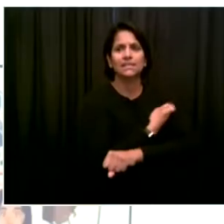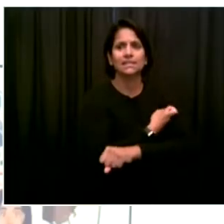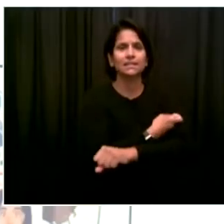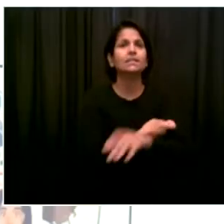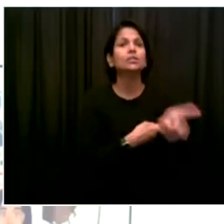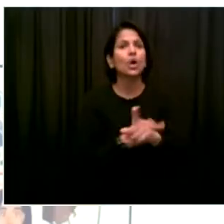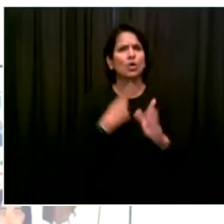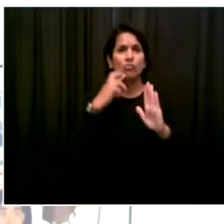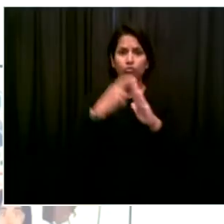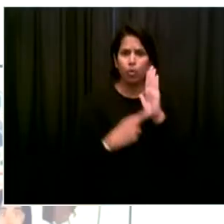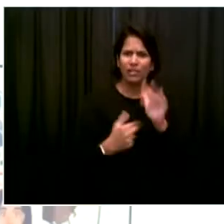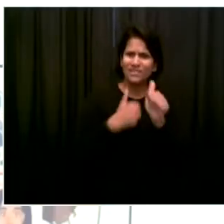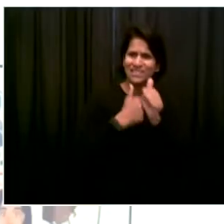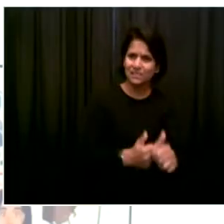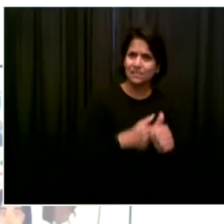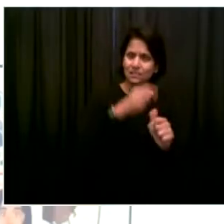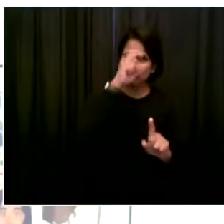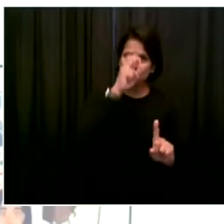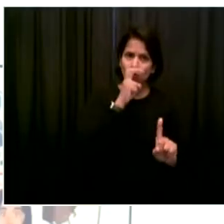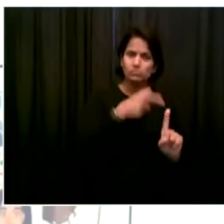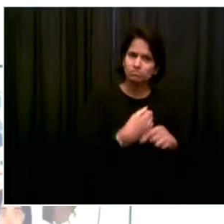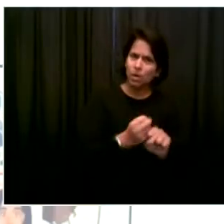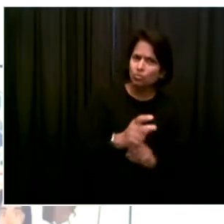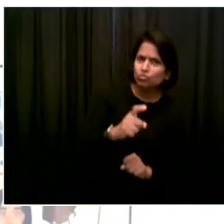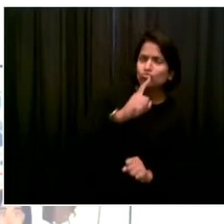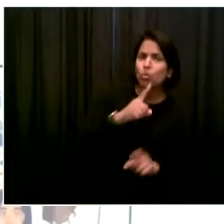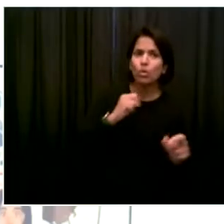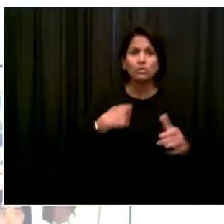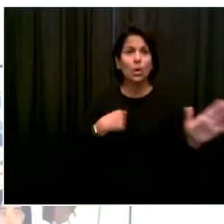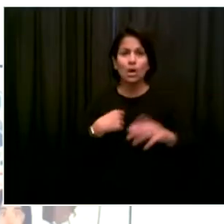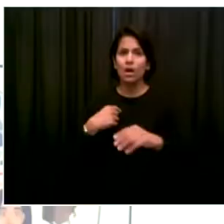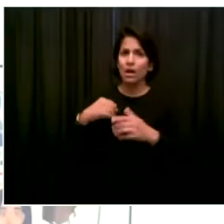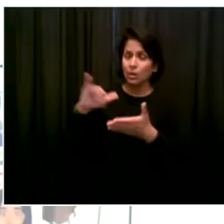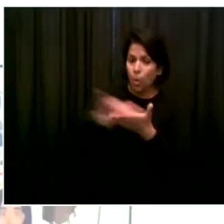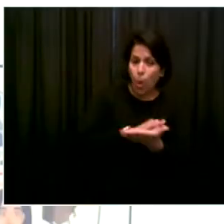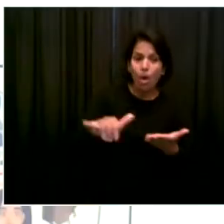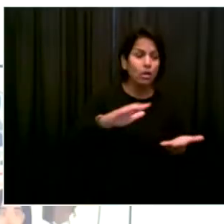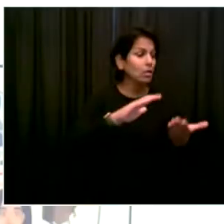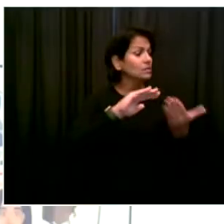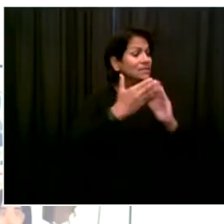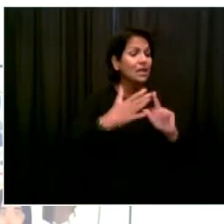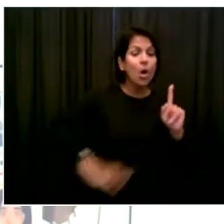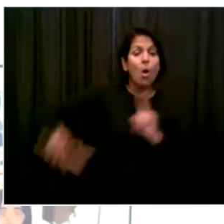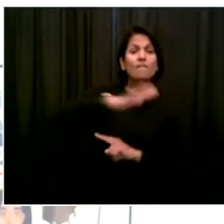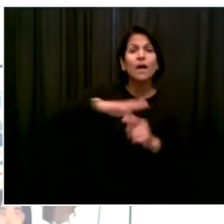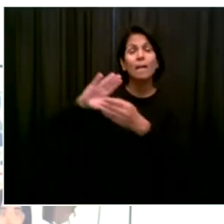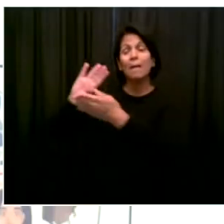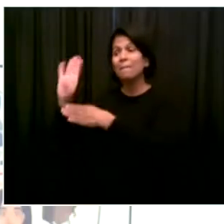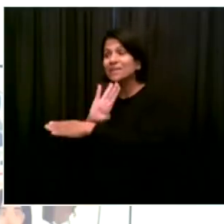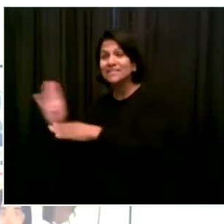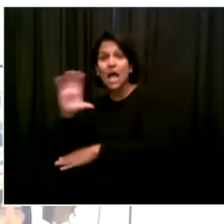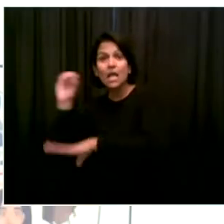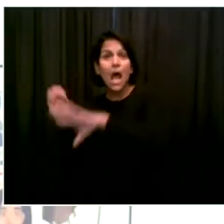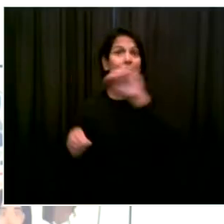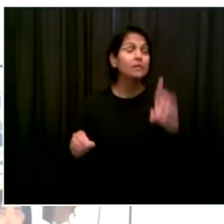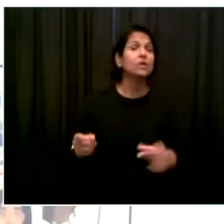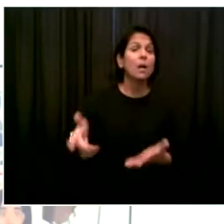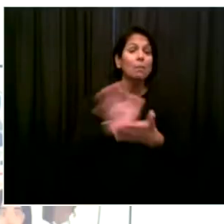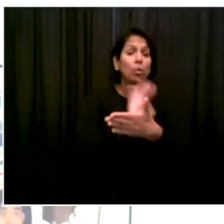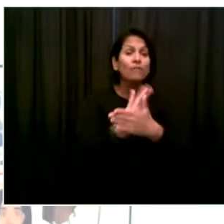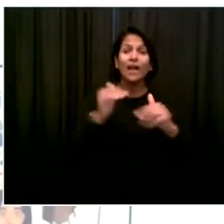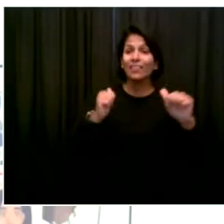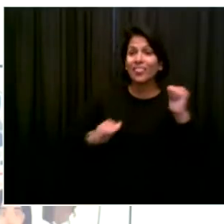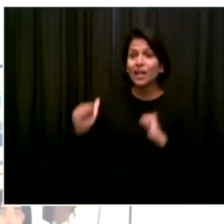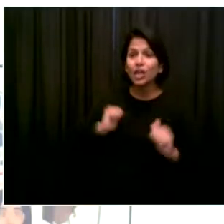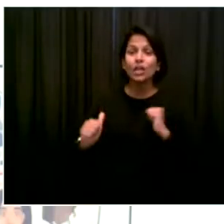our schools and hospitals and our restaurants and recreation are all safer. I am grateful to Mayor de Blasio for his